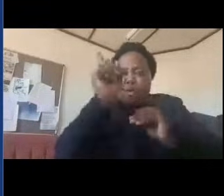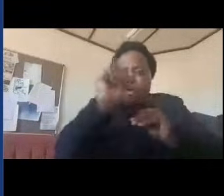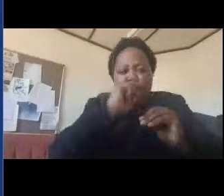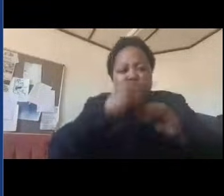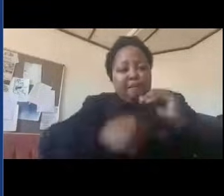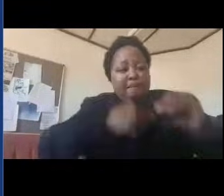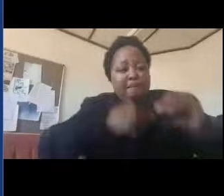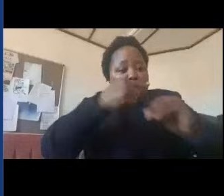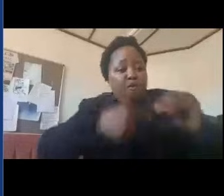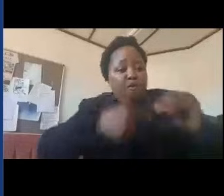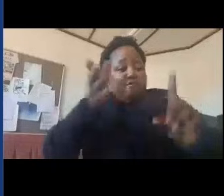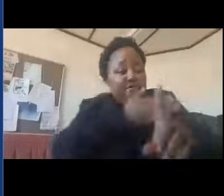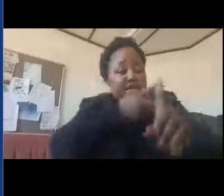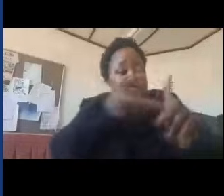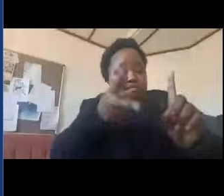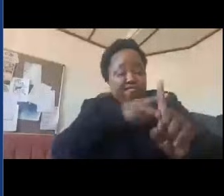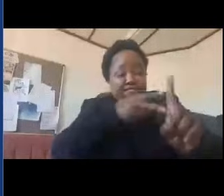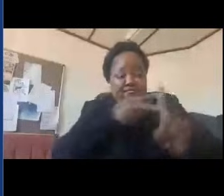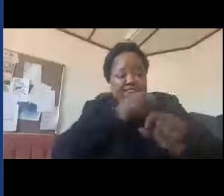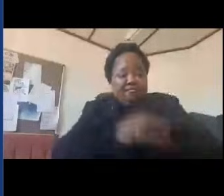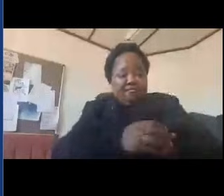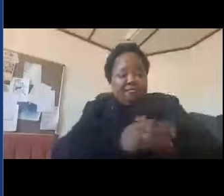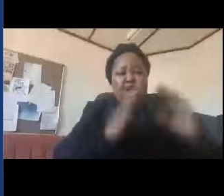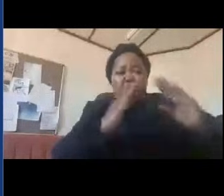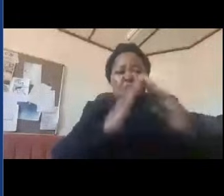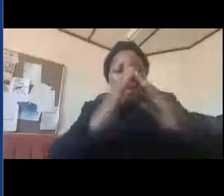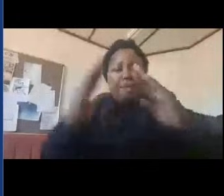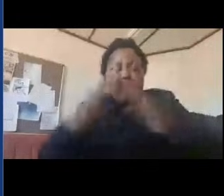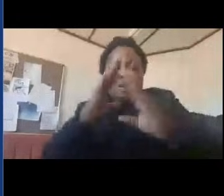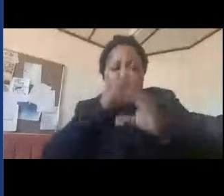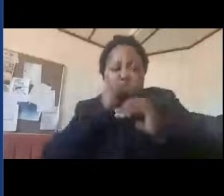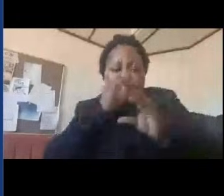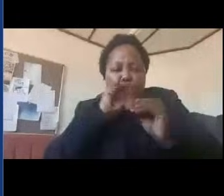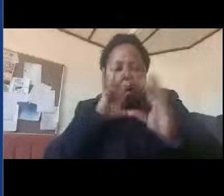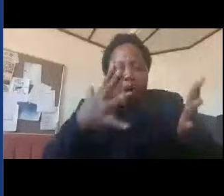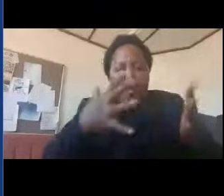want them to say, but what they actually say.